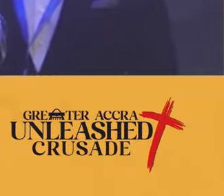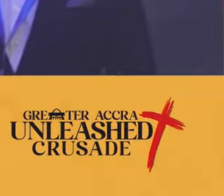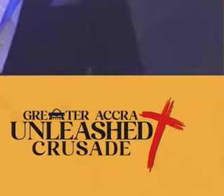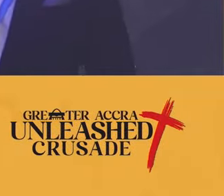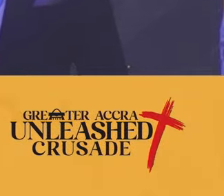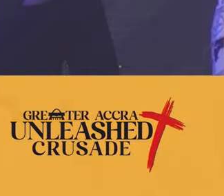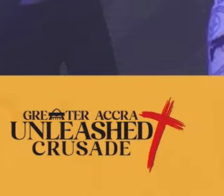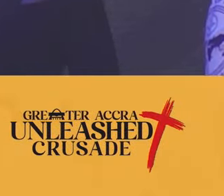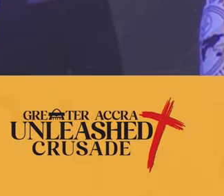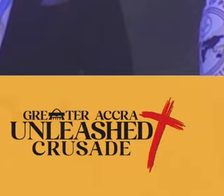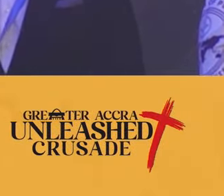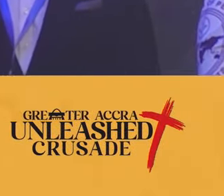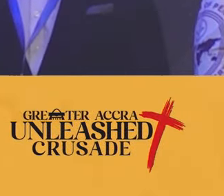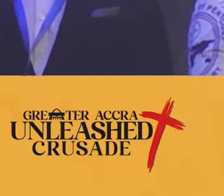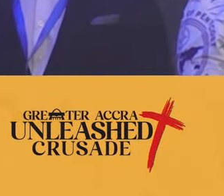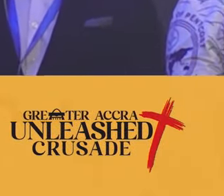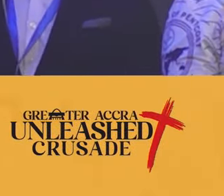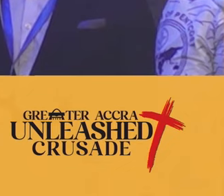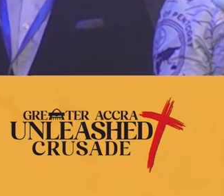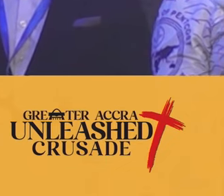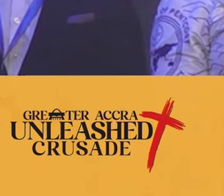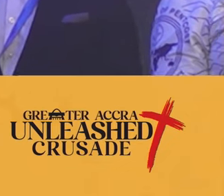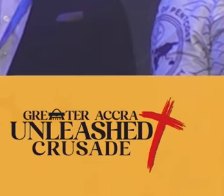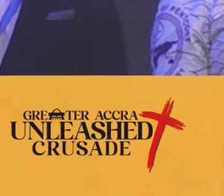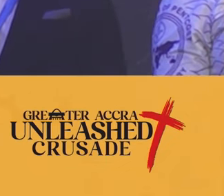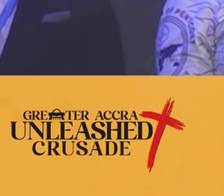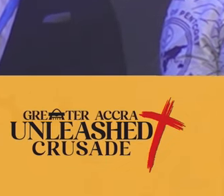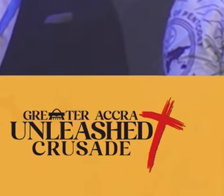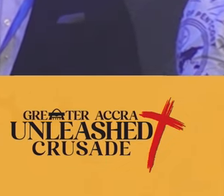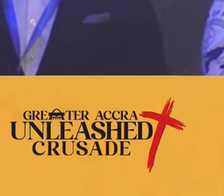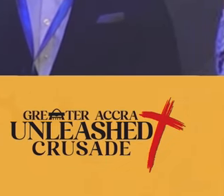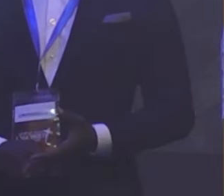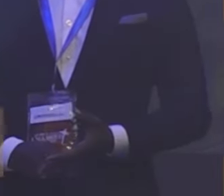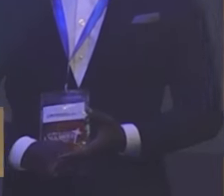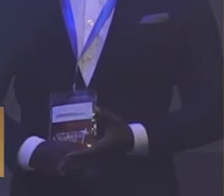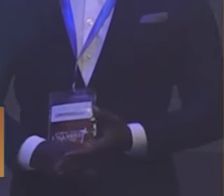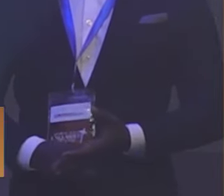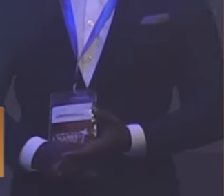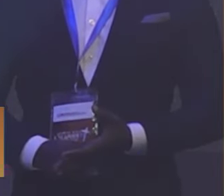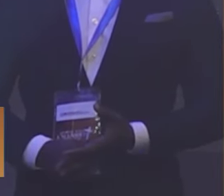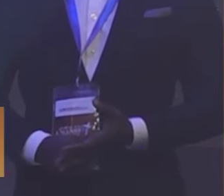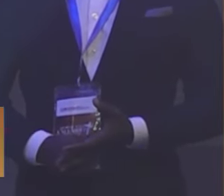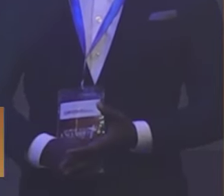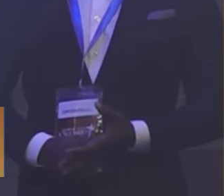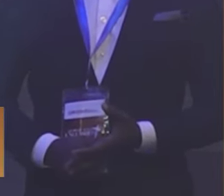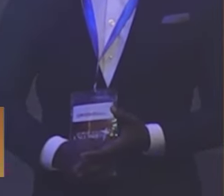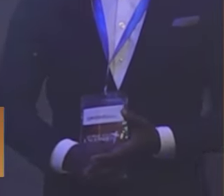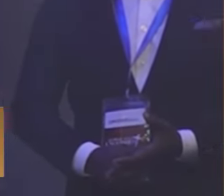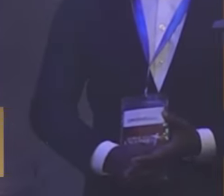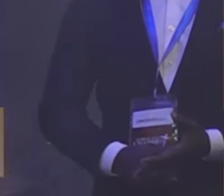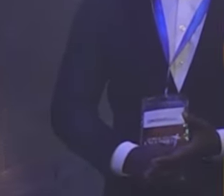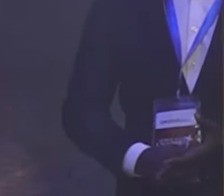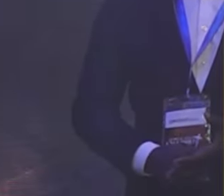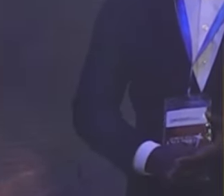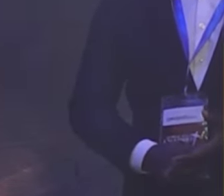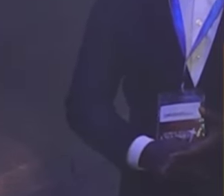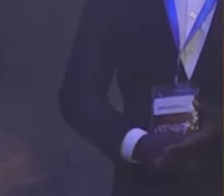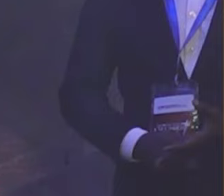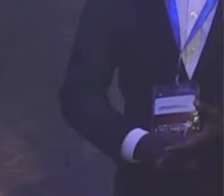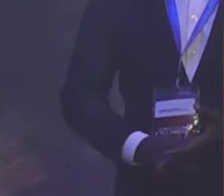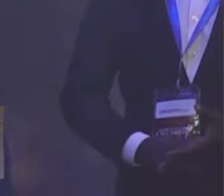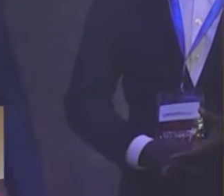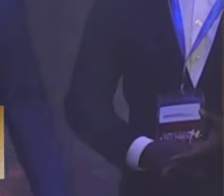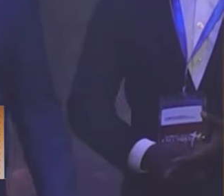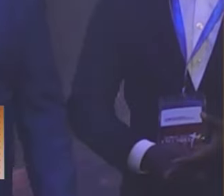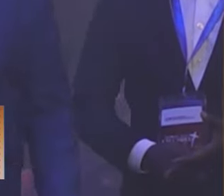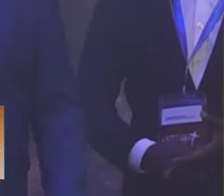come, run. God bless you. They are still coming. They are still coming. Jesus